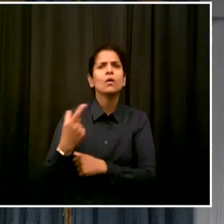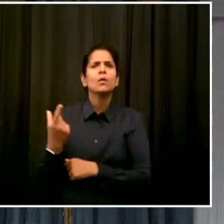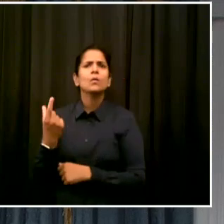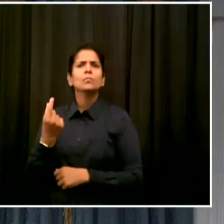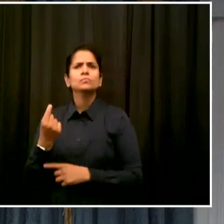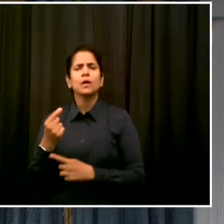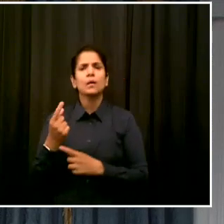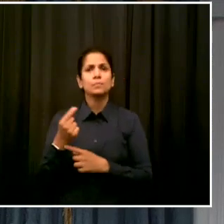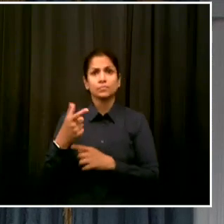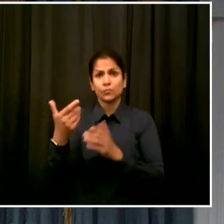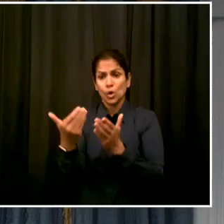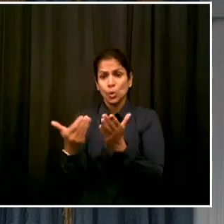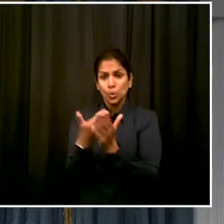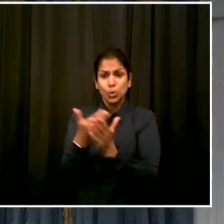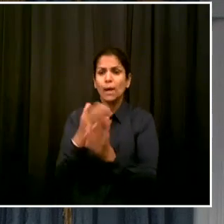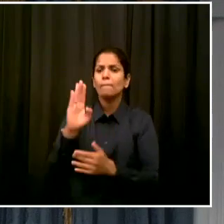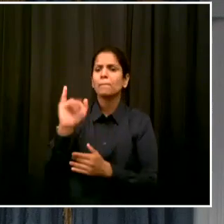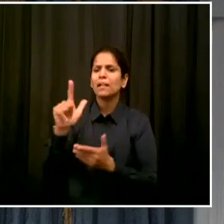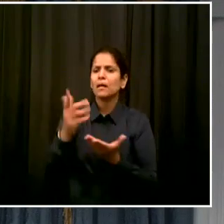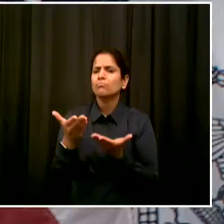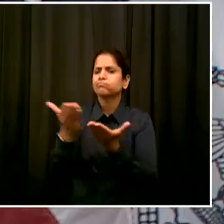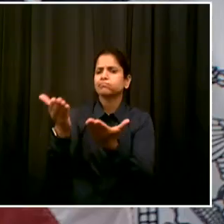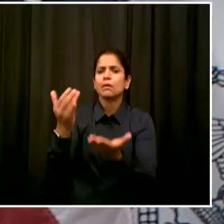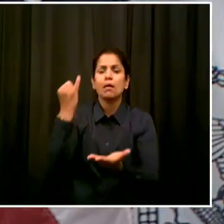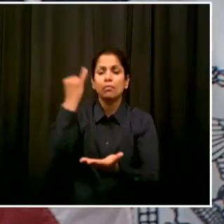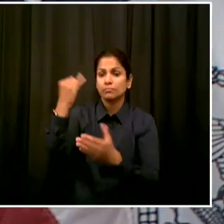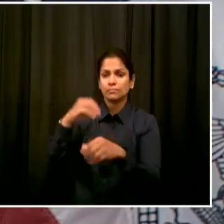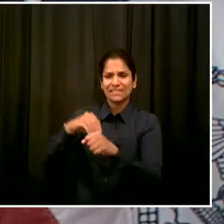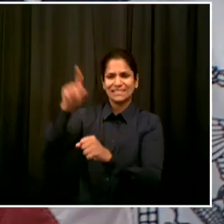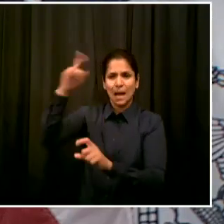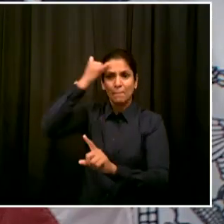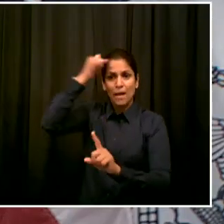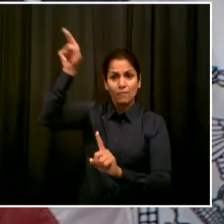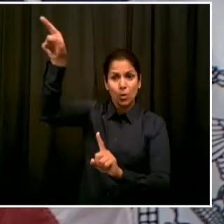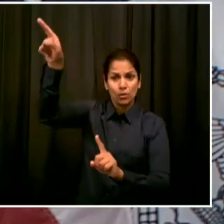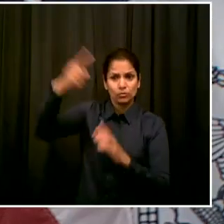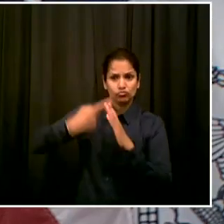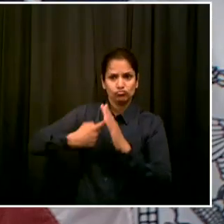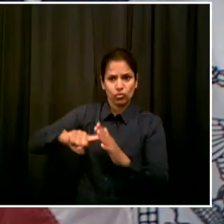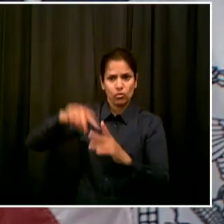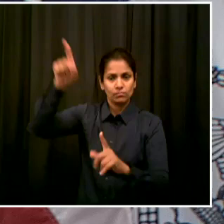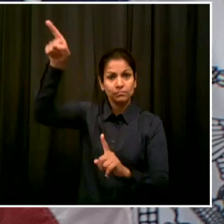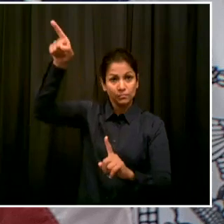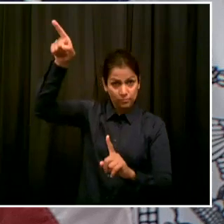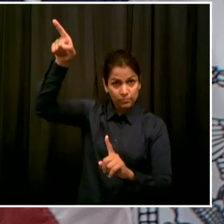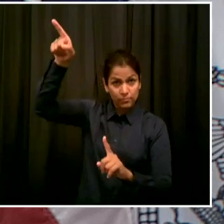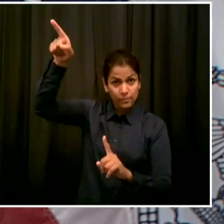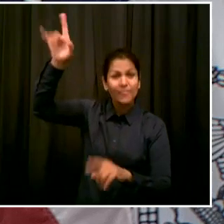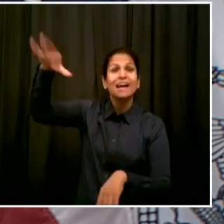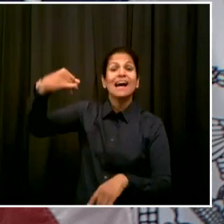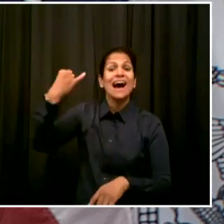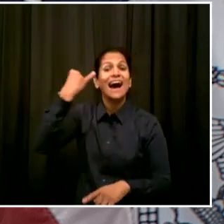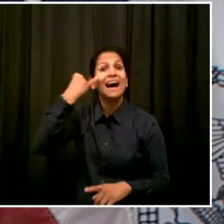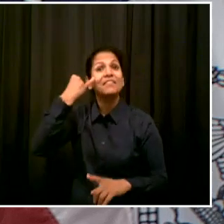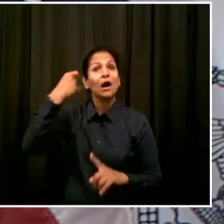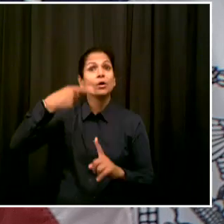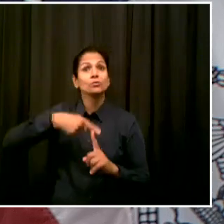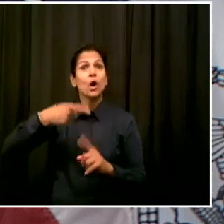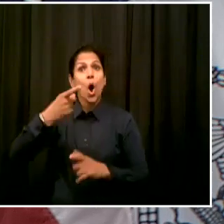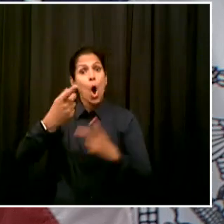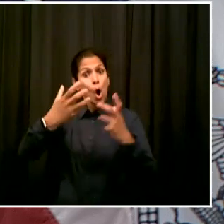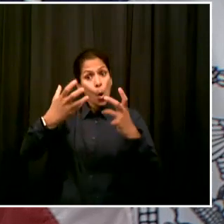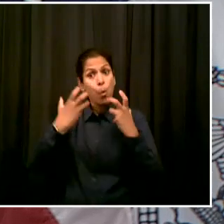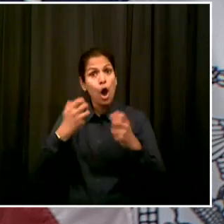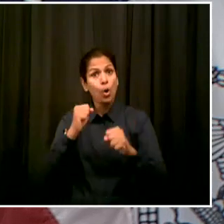city? Thank you, Bridget. Look, this is a really important issue. It's actually been discussed over decades in this city. Let's talk about where we stand to